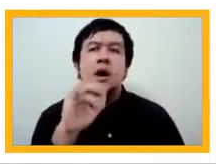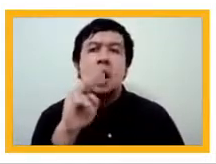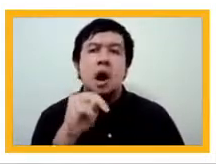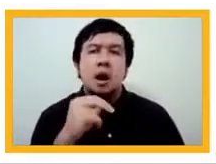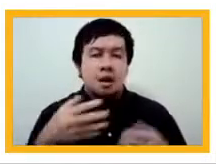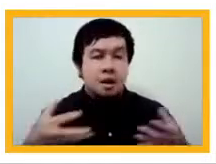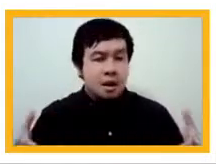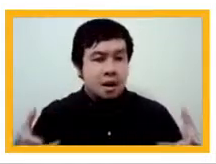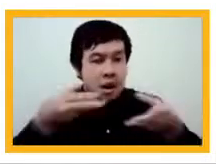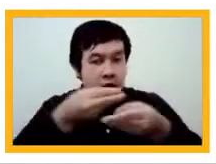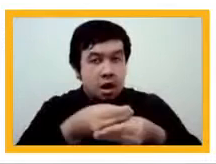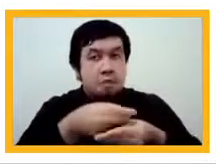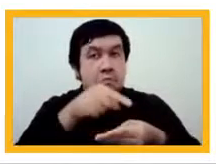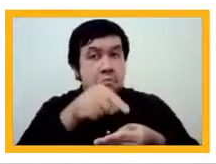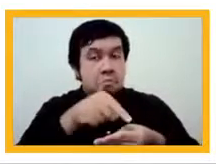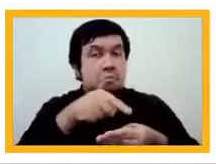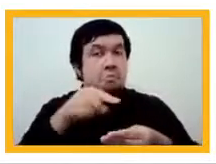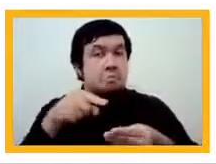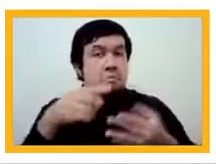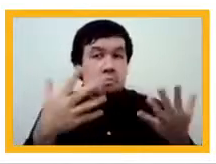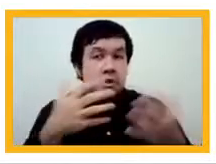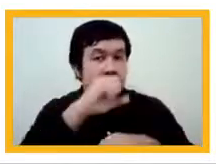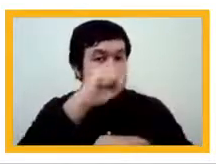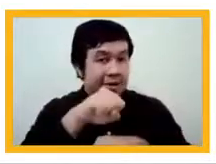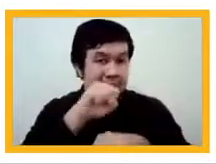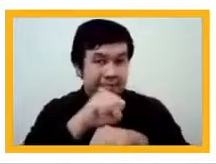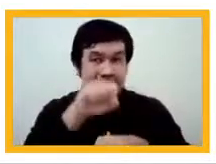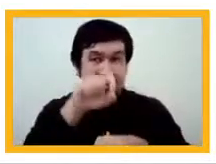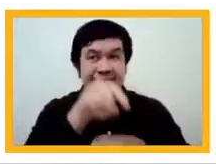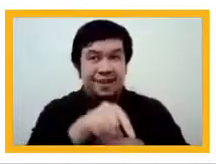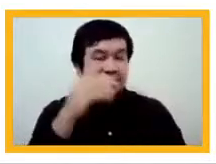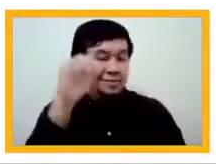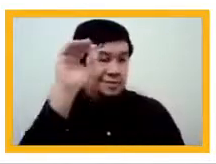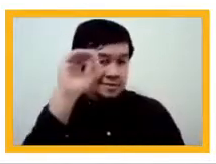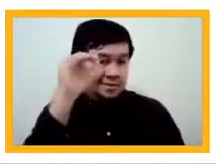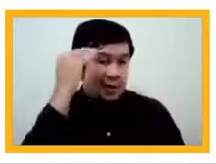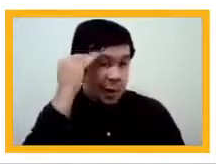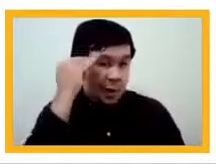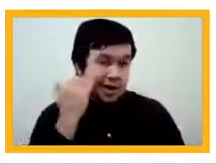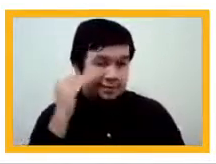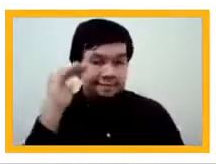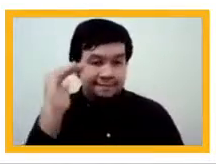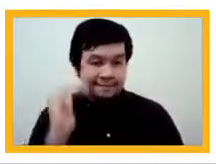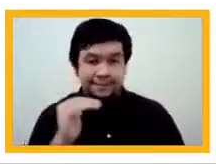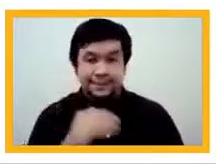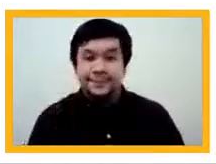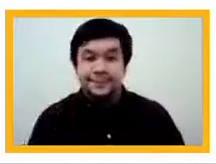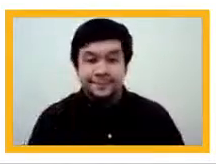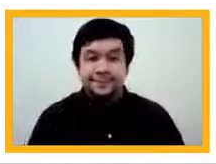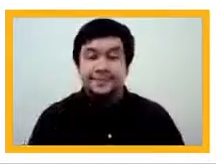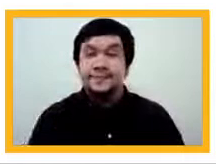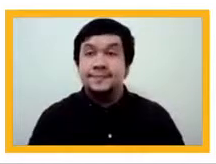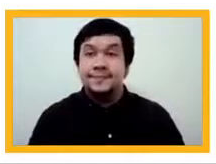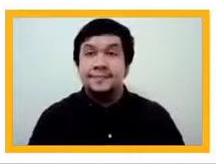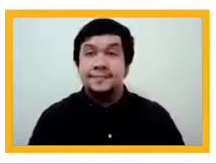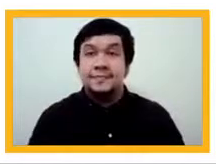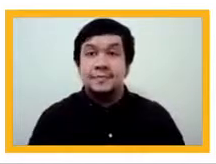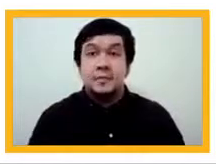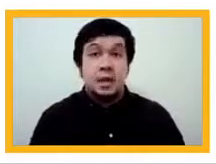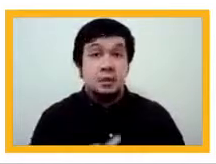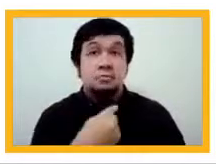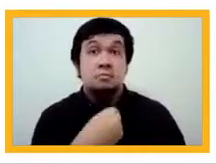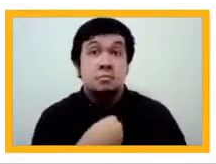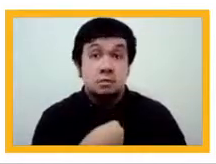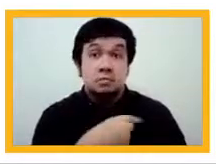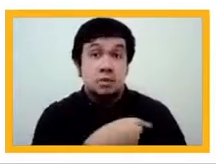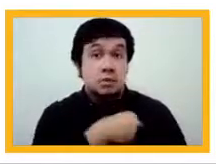Singapore and South Korea. China has implemented, as I mentioned, the tax-free employee